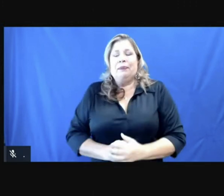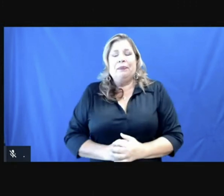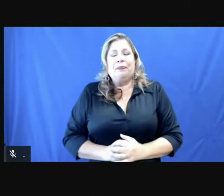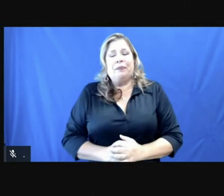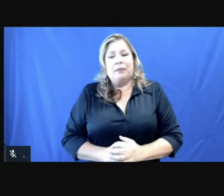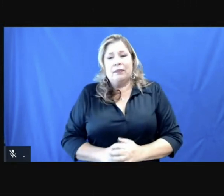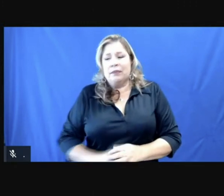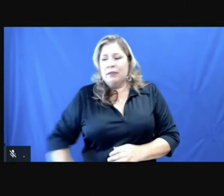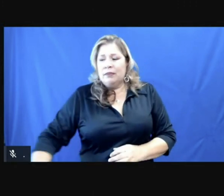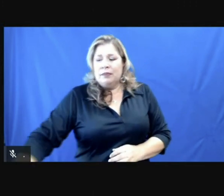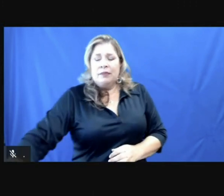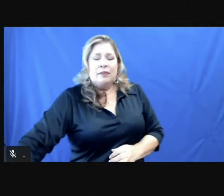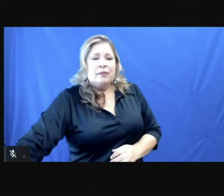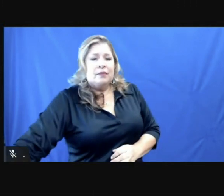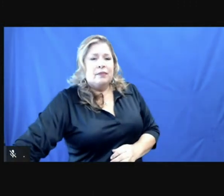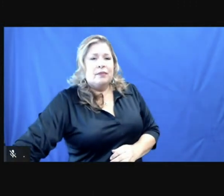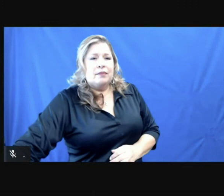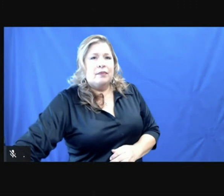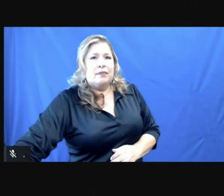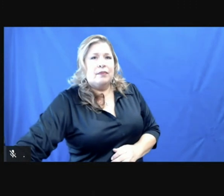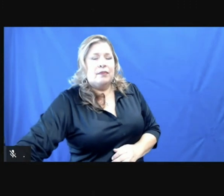the Associated Press.